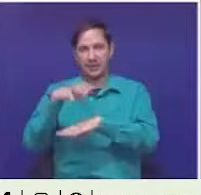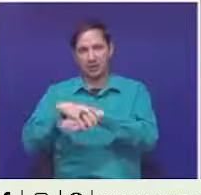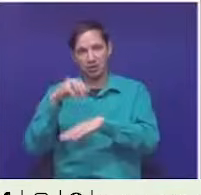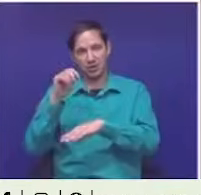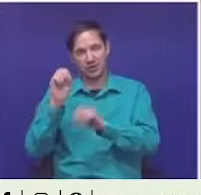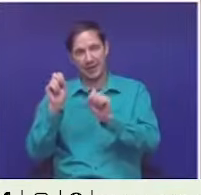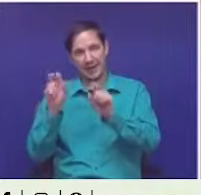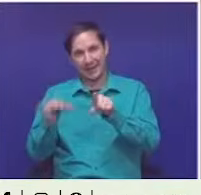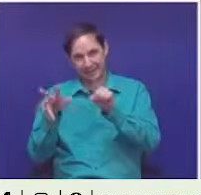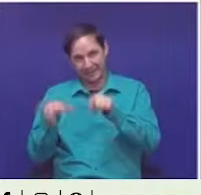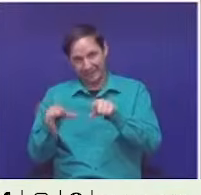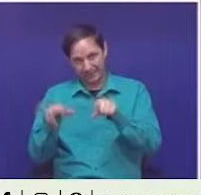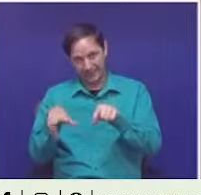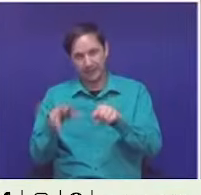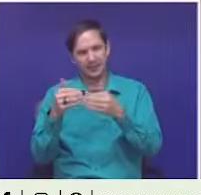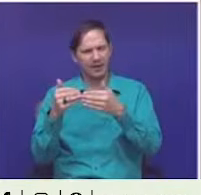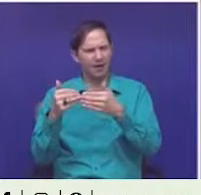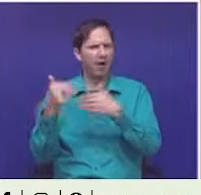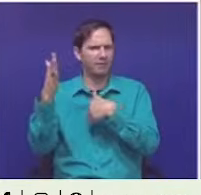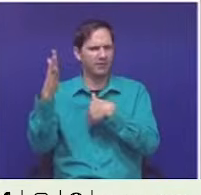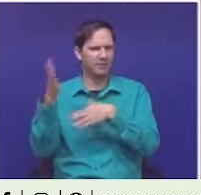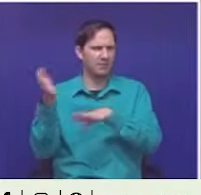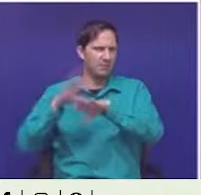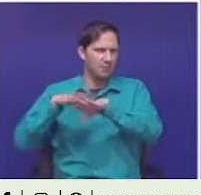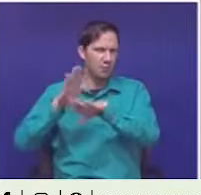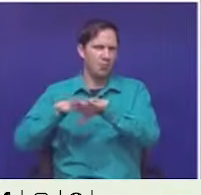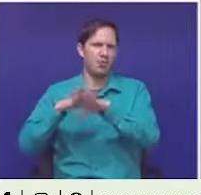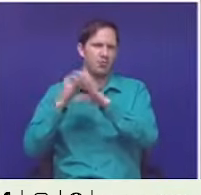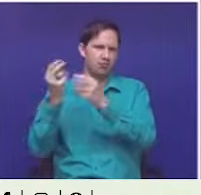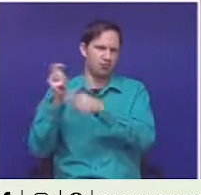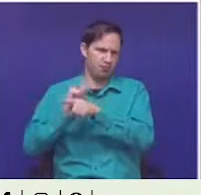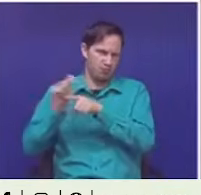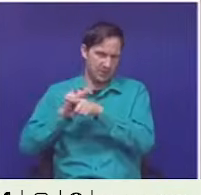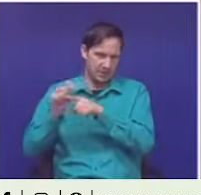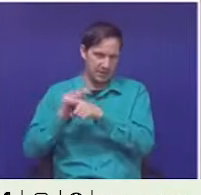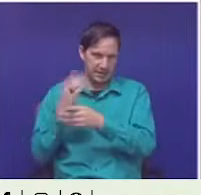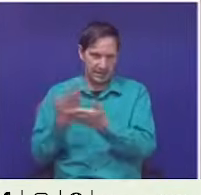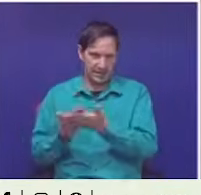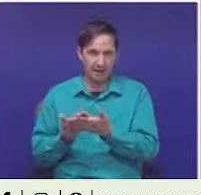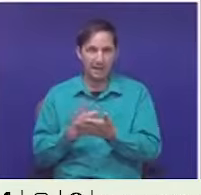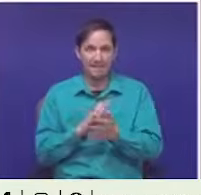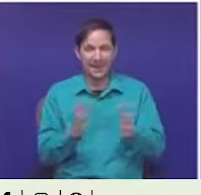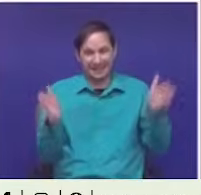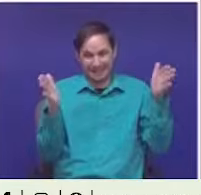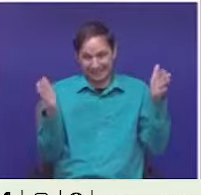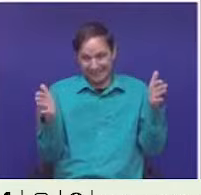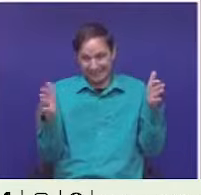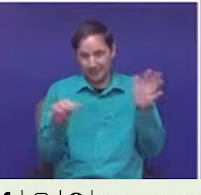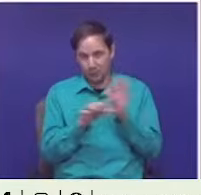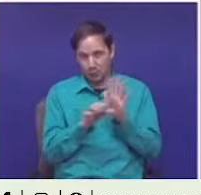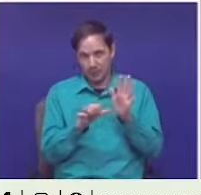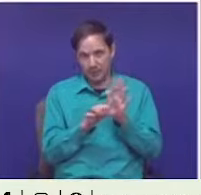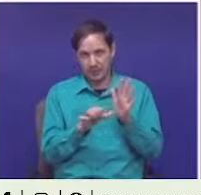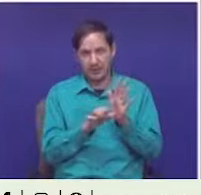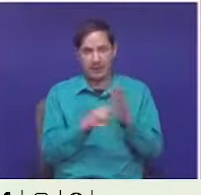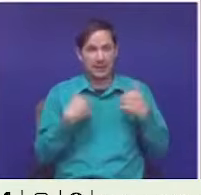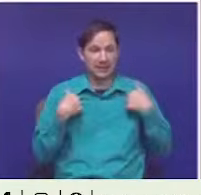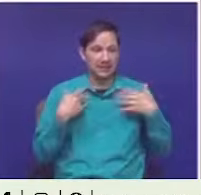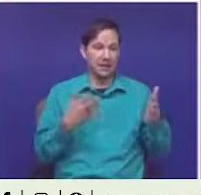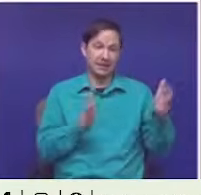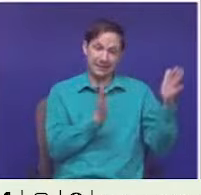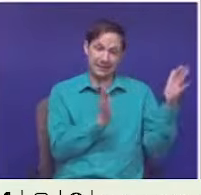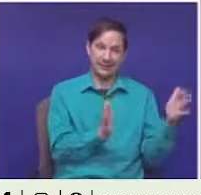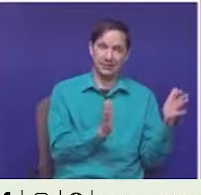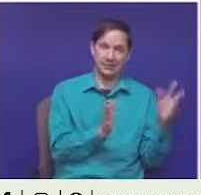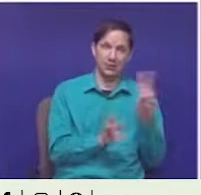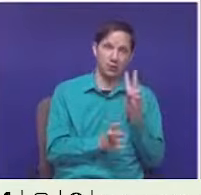you're only looking at an education system that starts children at 6 years old, you have completely already failed. 80% of a child's